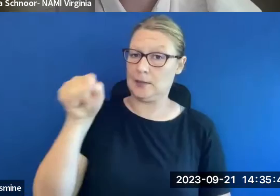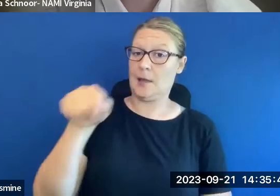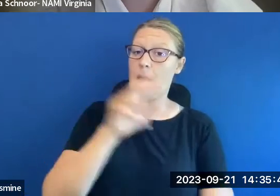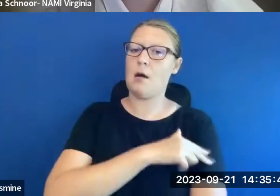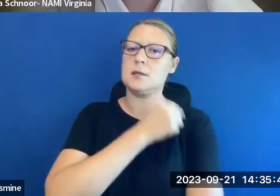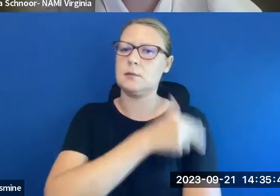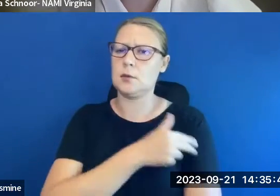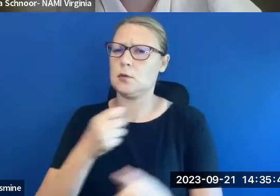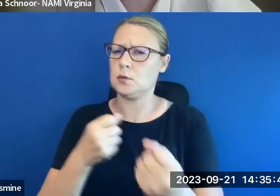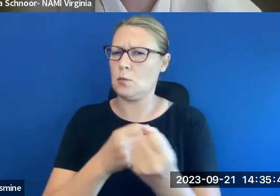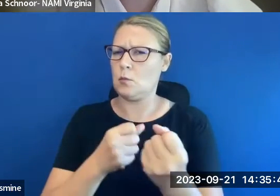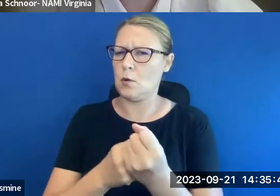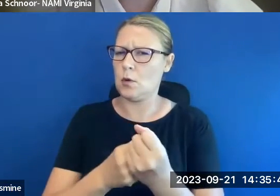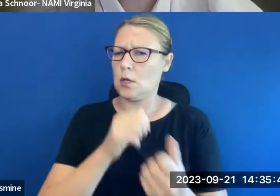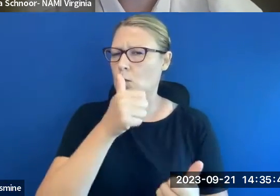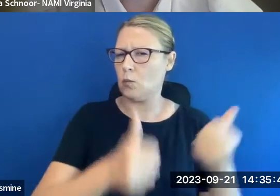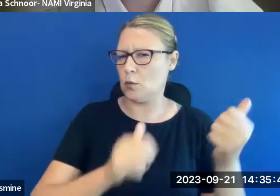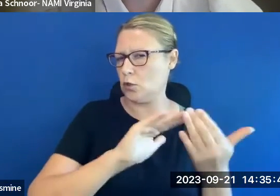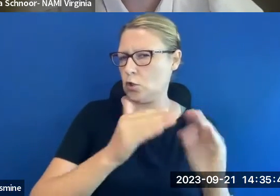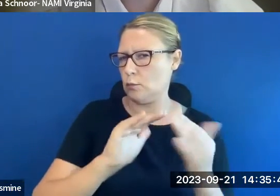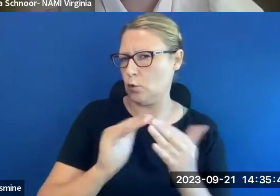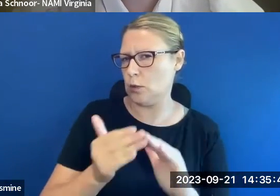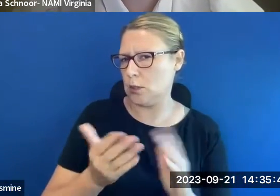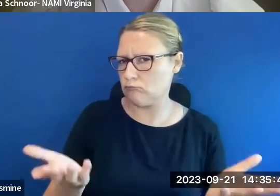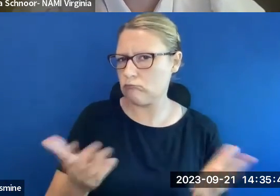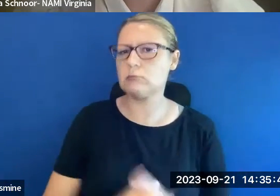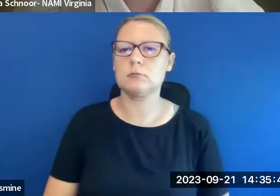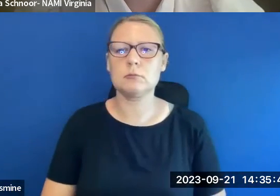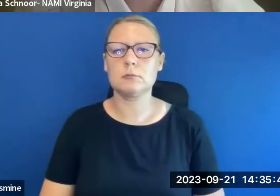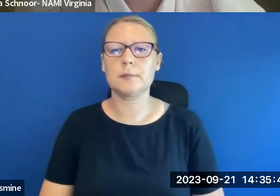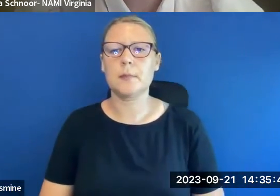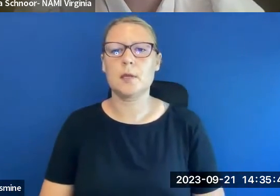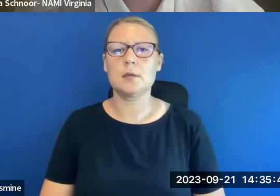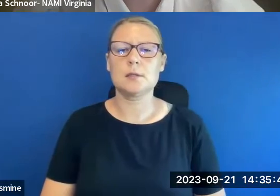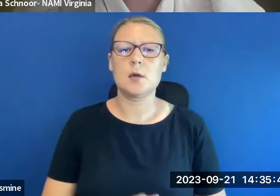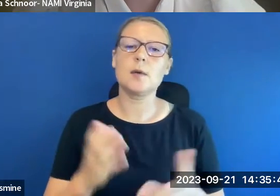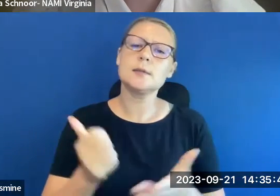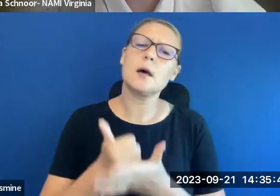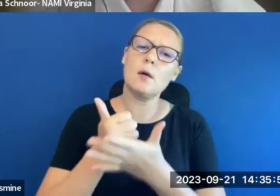is helpful, but when warranted and in the right placements.